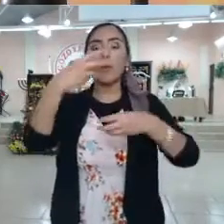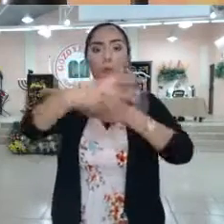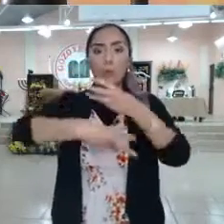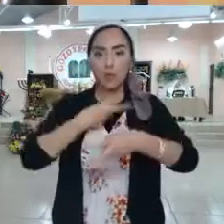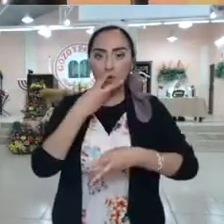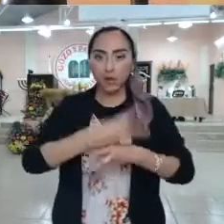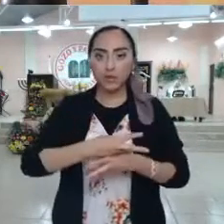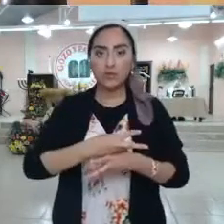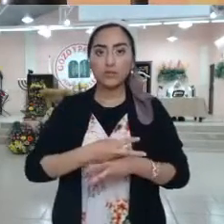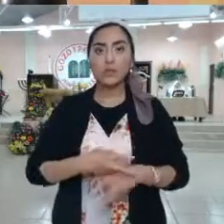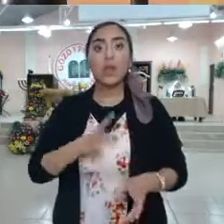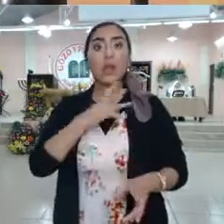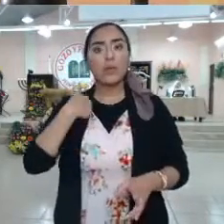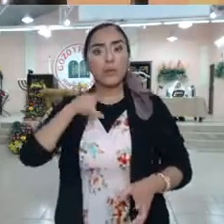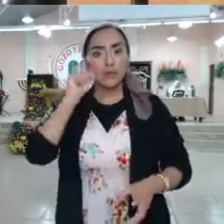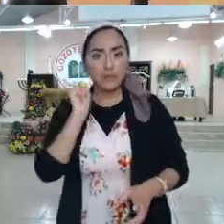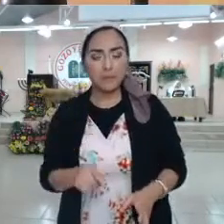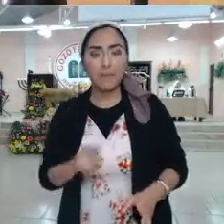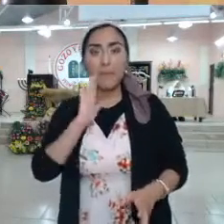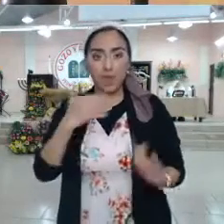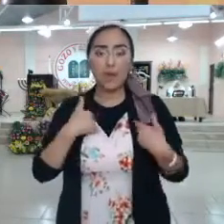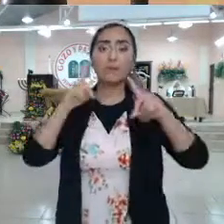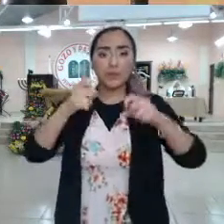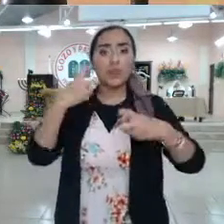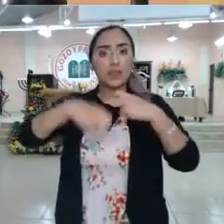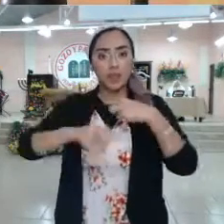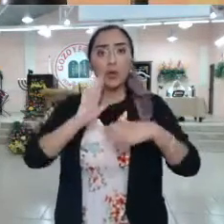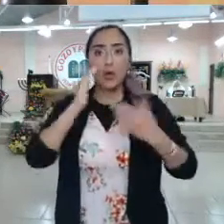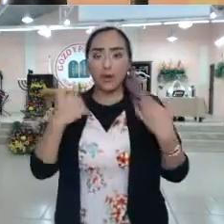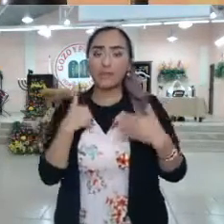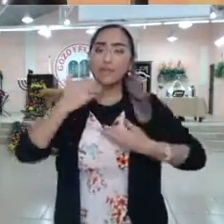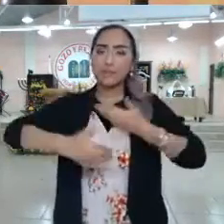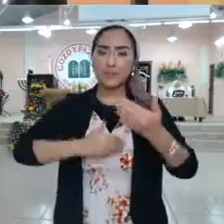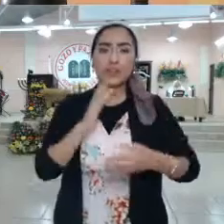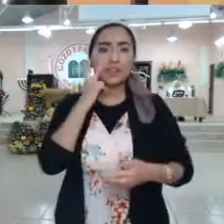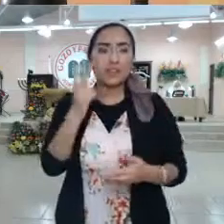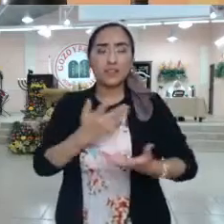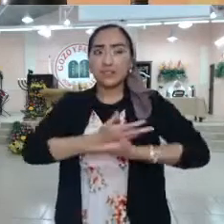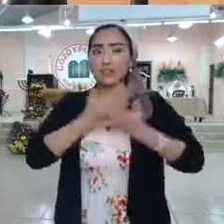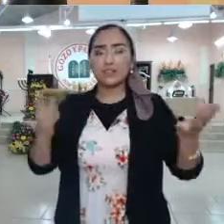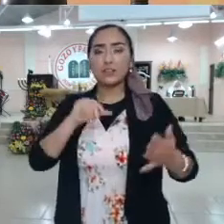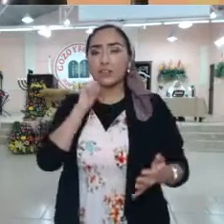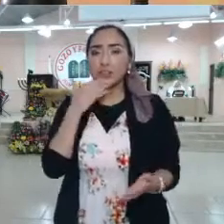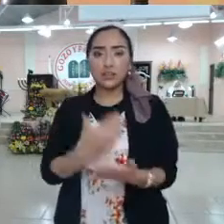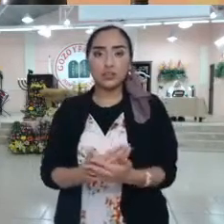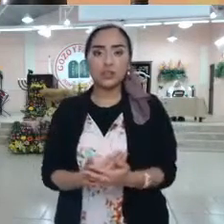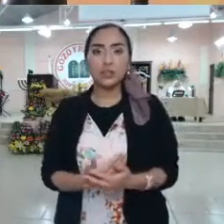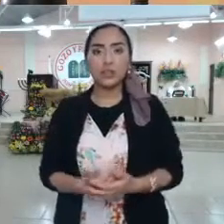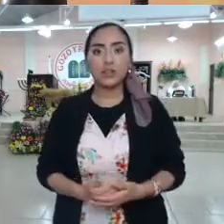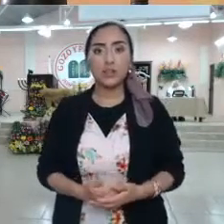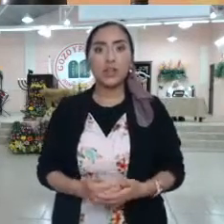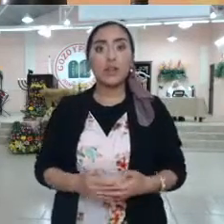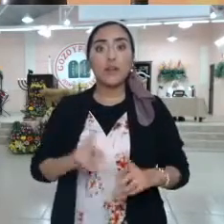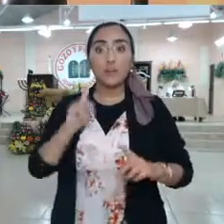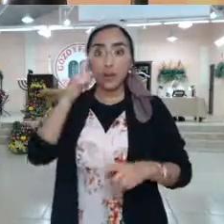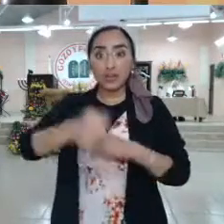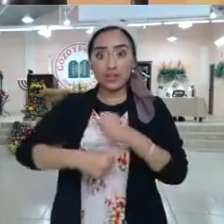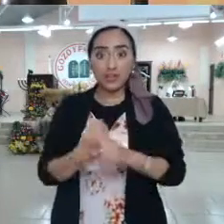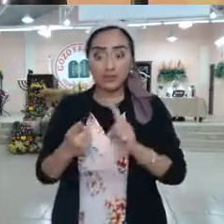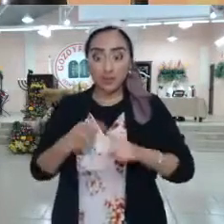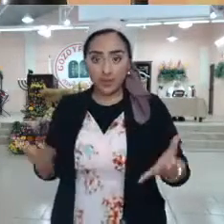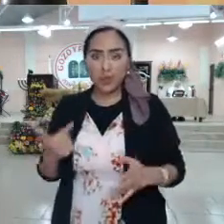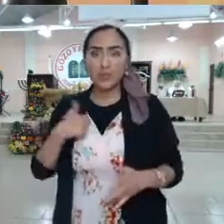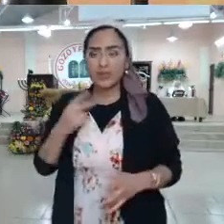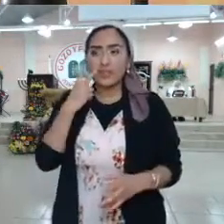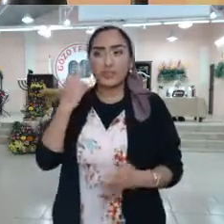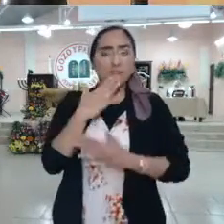cheer up, I have defeated the world. So we're going to have affliction. We're going to see many unpleasant things. From a year